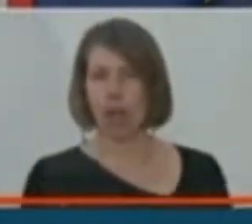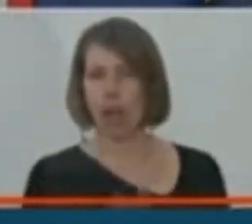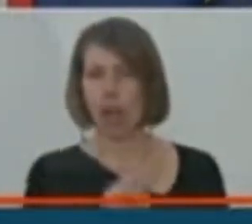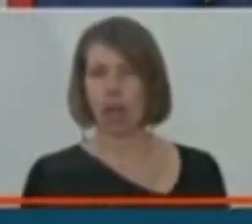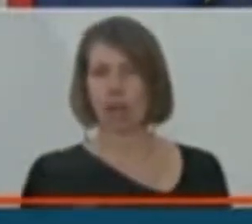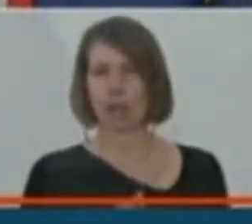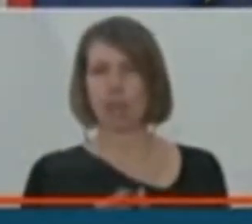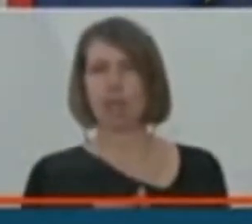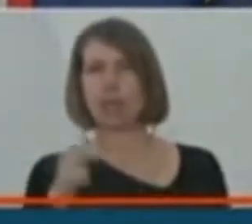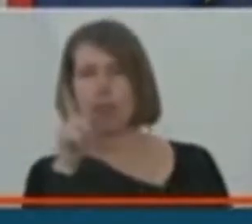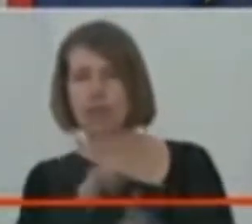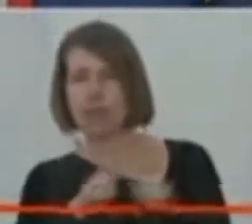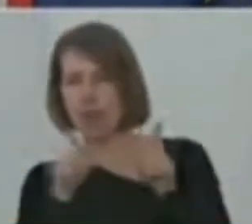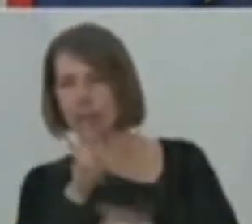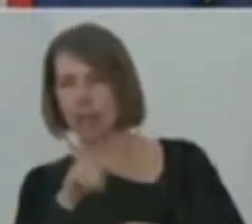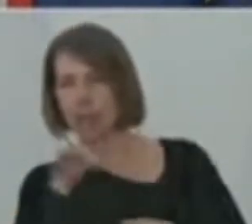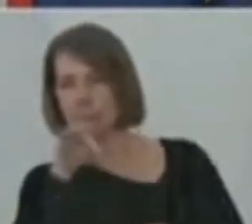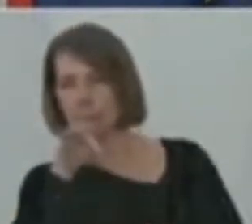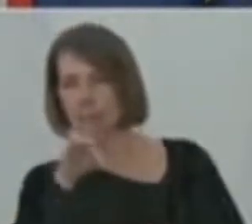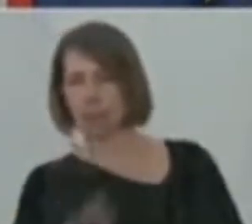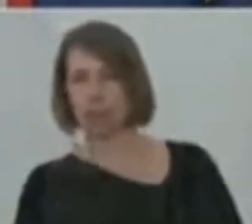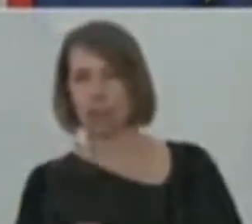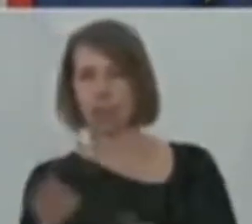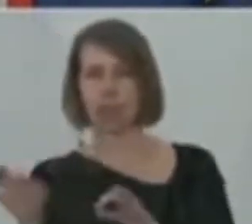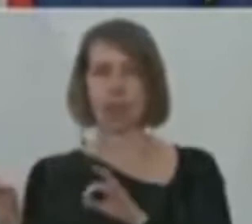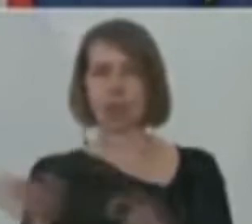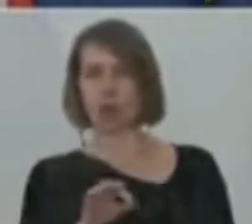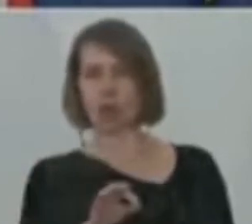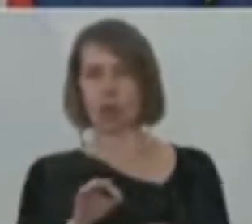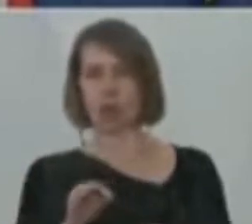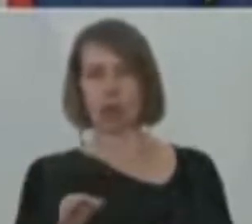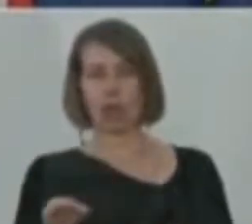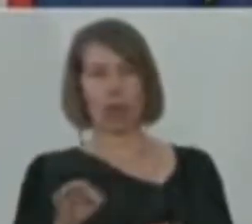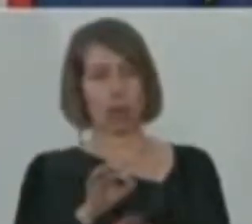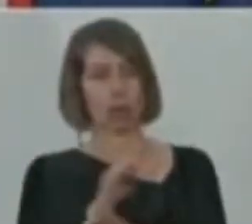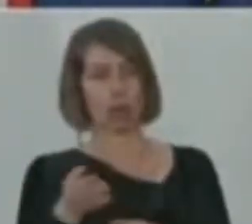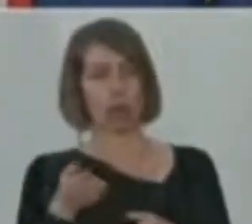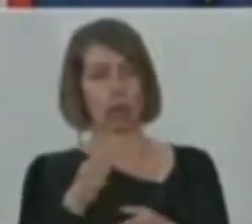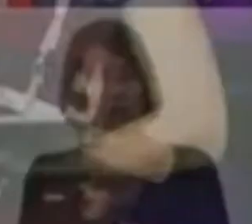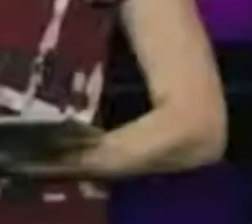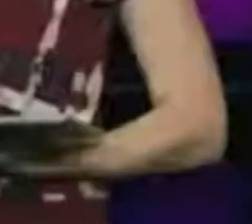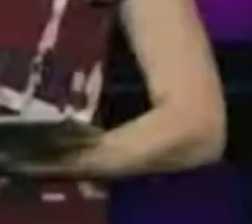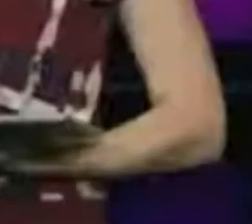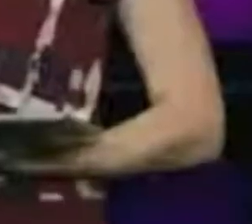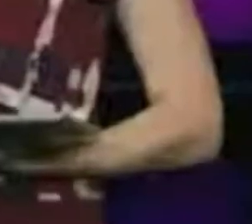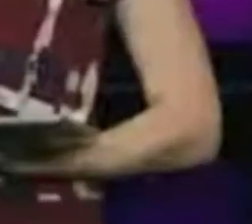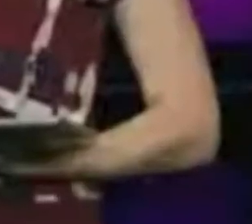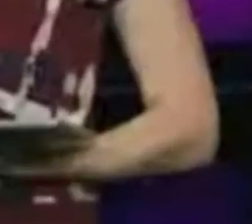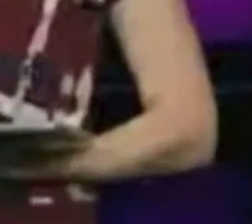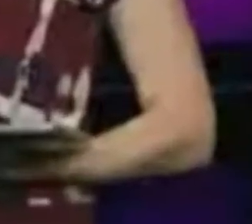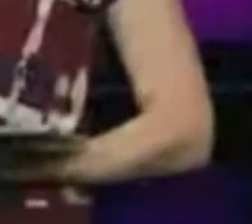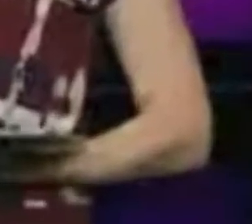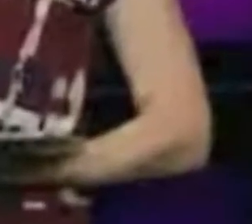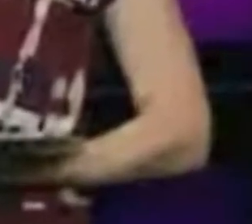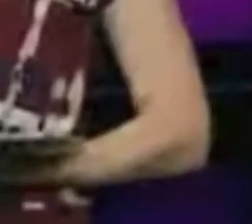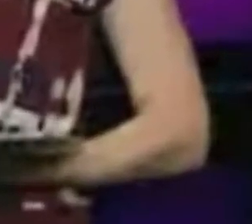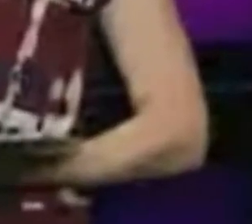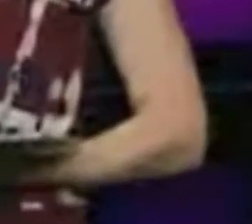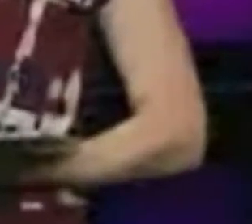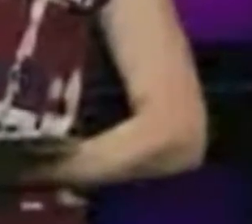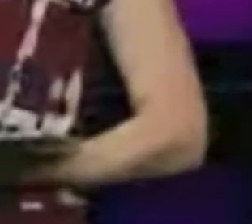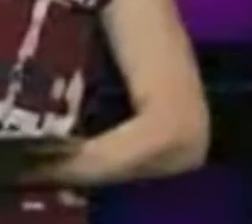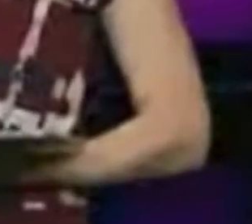vaccination, then it has to be very carefully investigated, of course. And the Austrian Chancellor